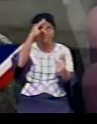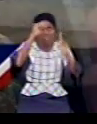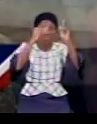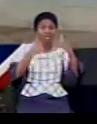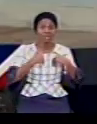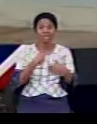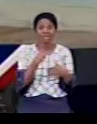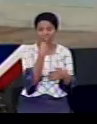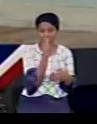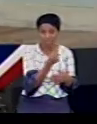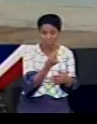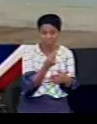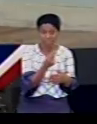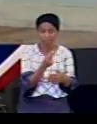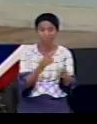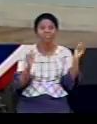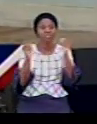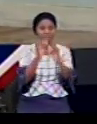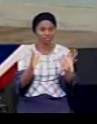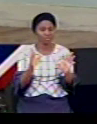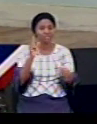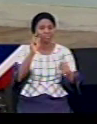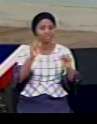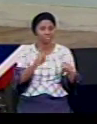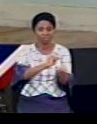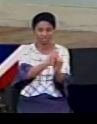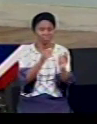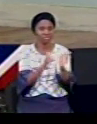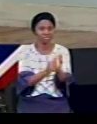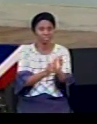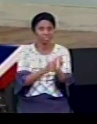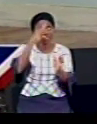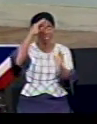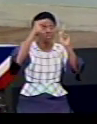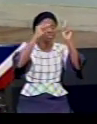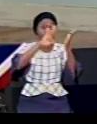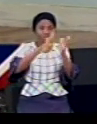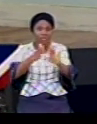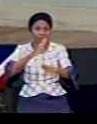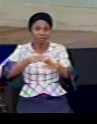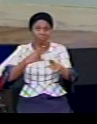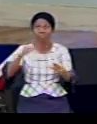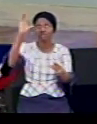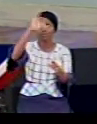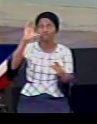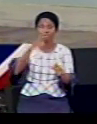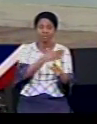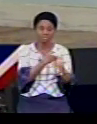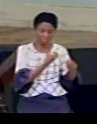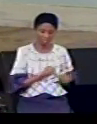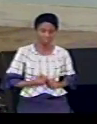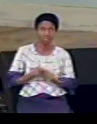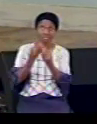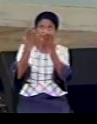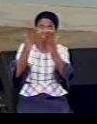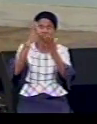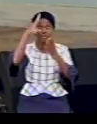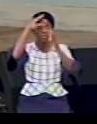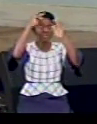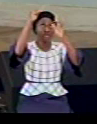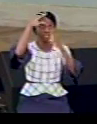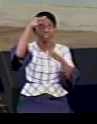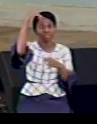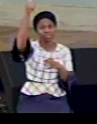has spoken. And he died on the cross. And he sacrificed himself to ascertain and